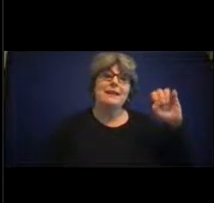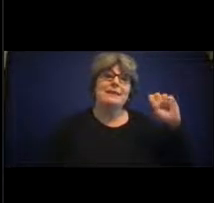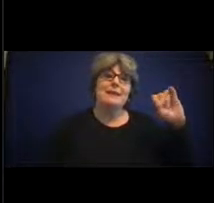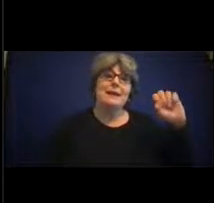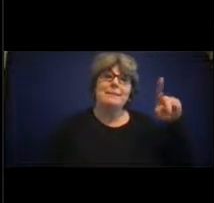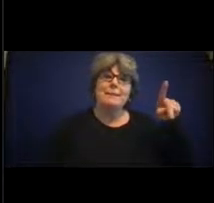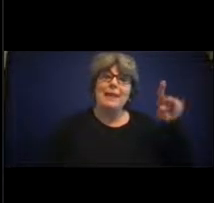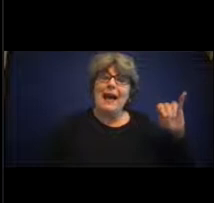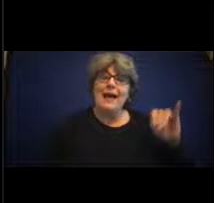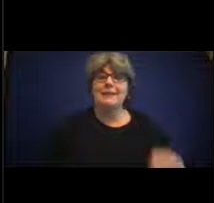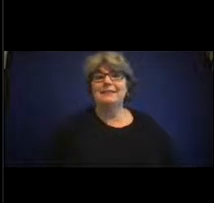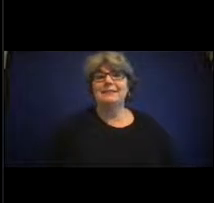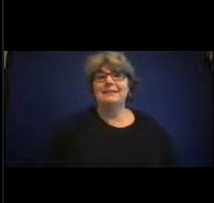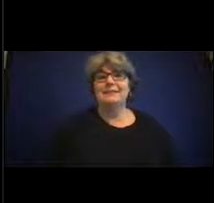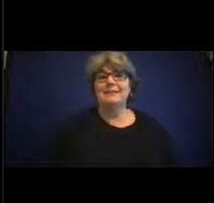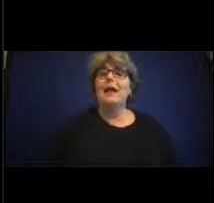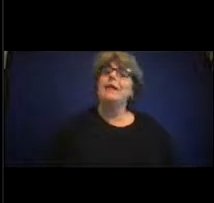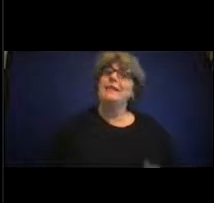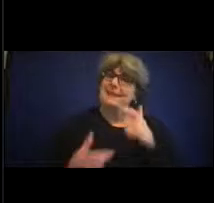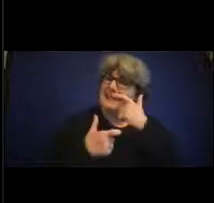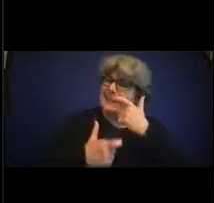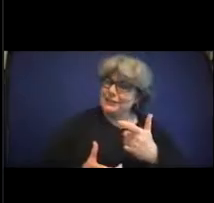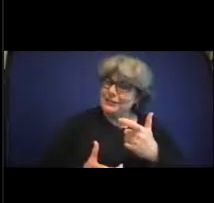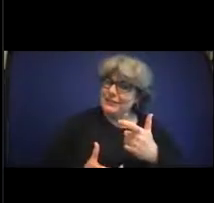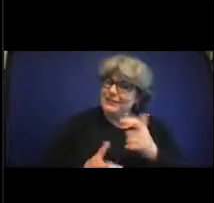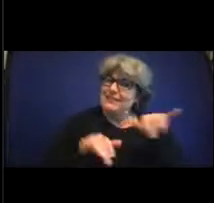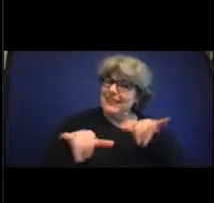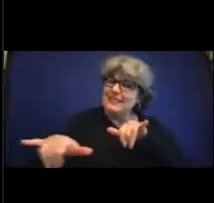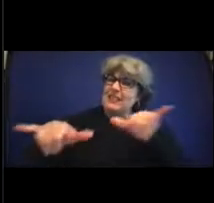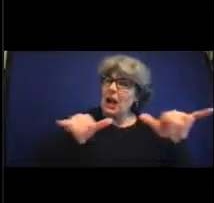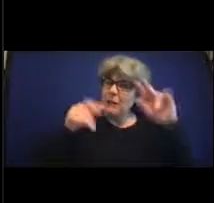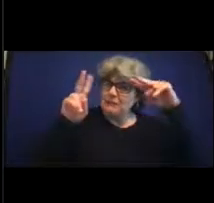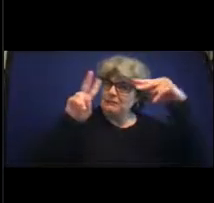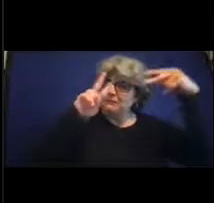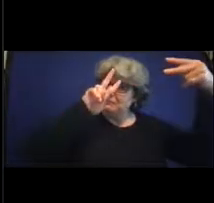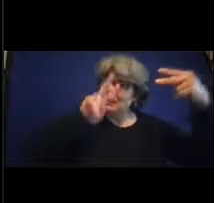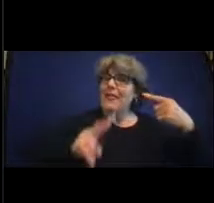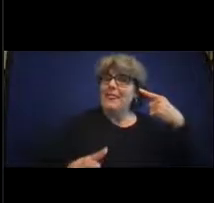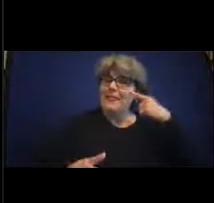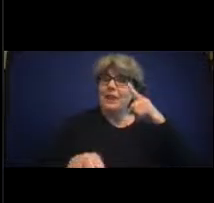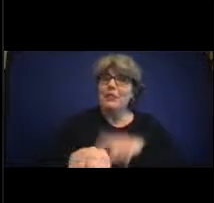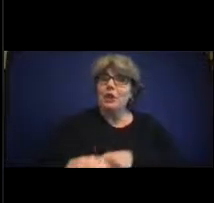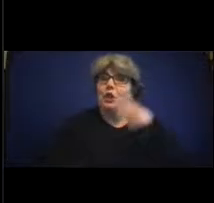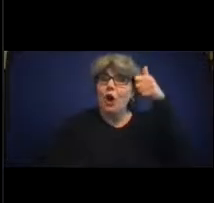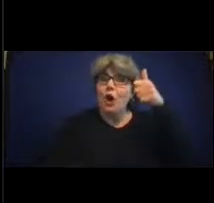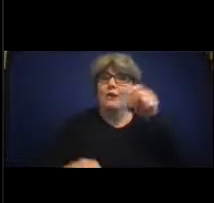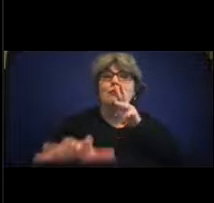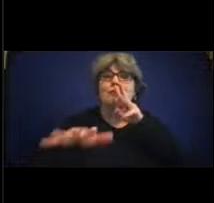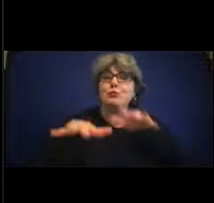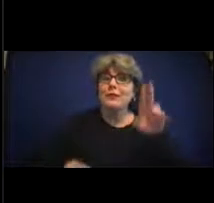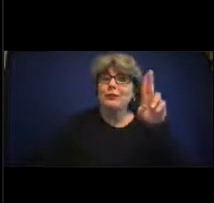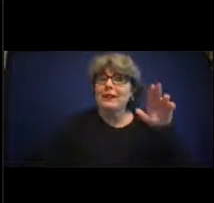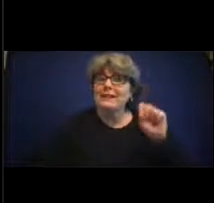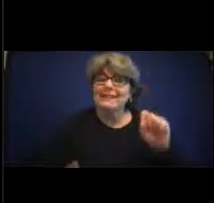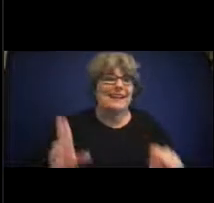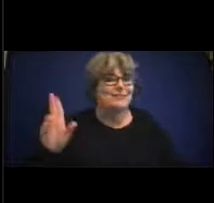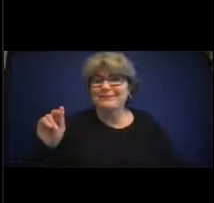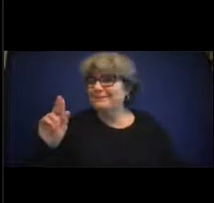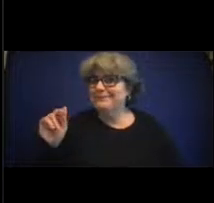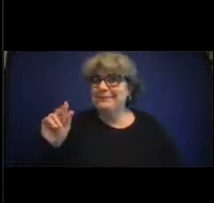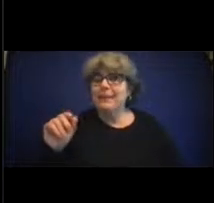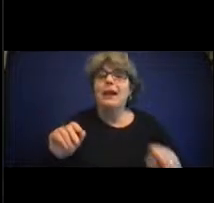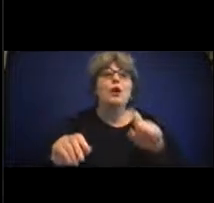So that's really interesting because it's a pretty common misconception that the Mississippi is the longest river in the United States, but the Missouri